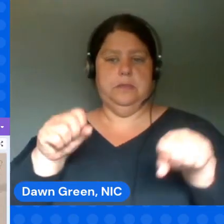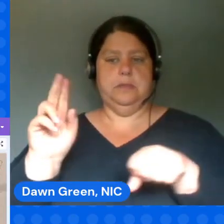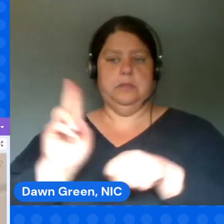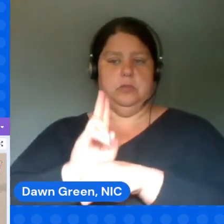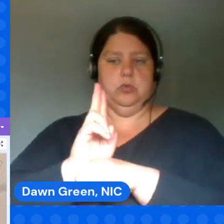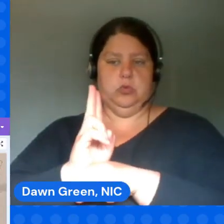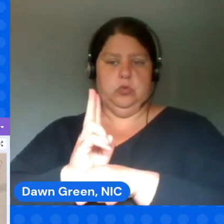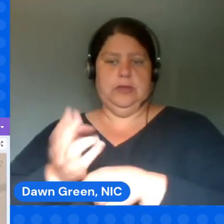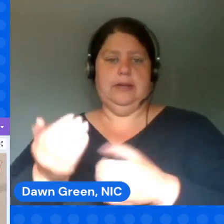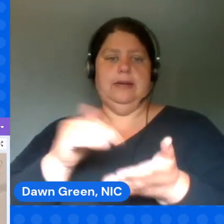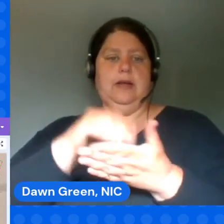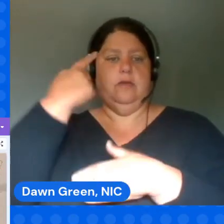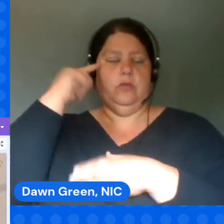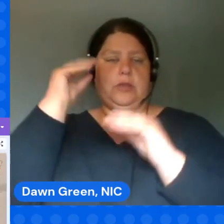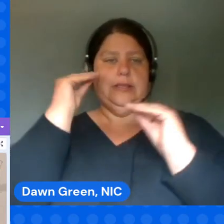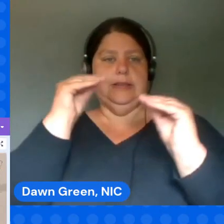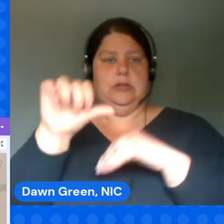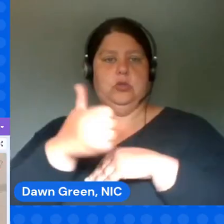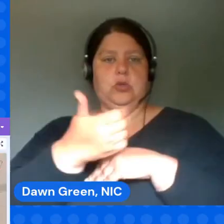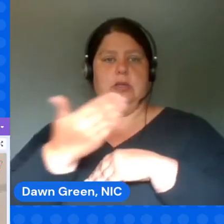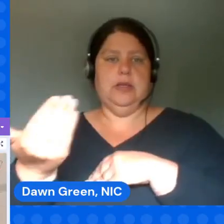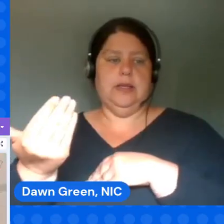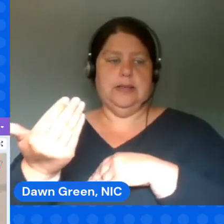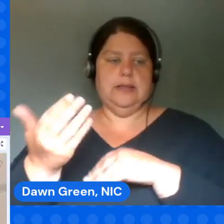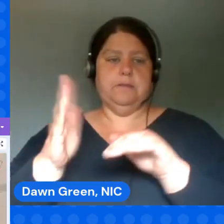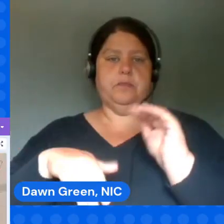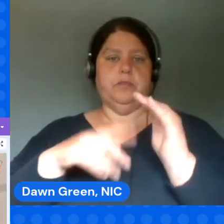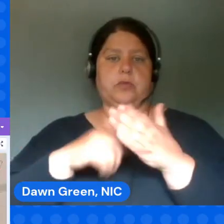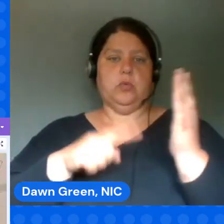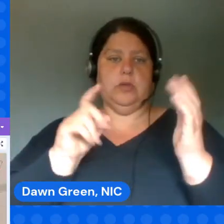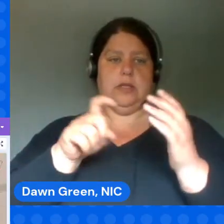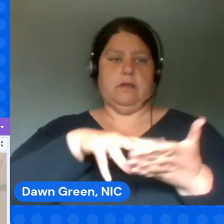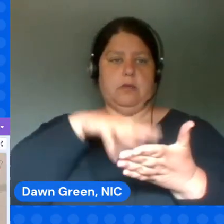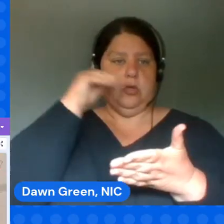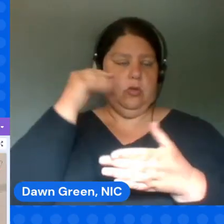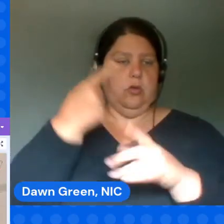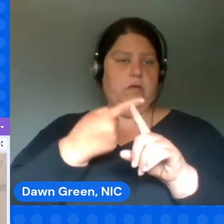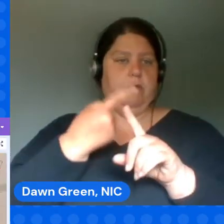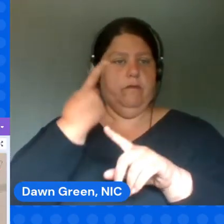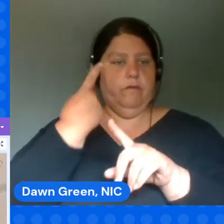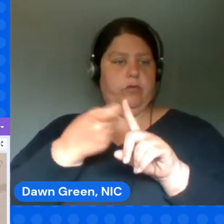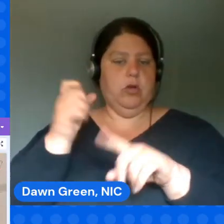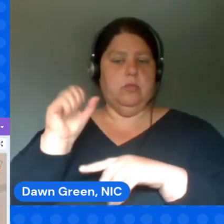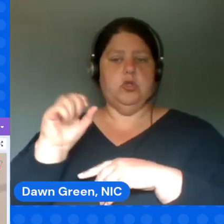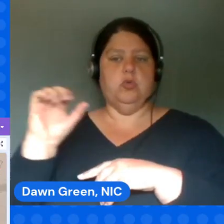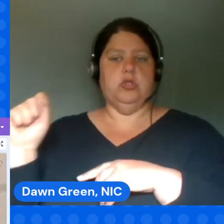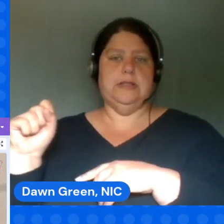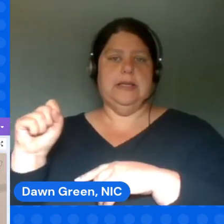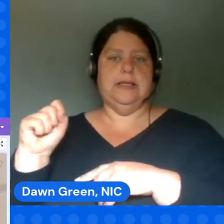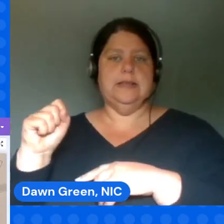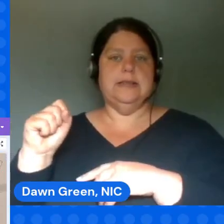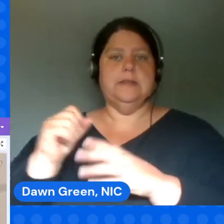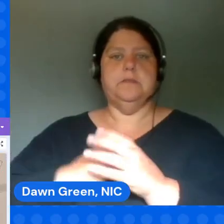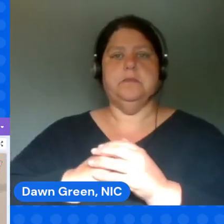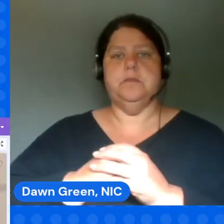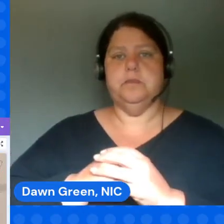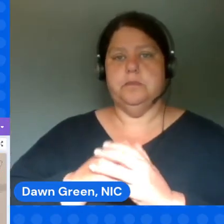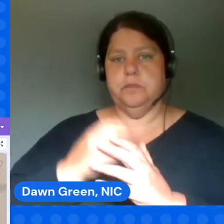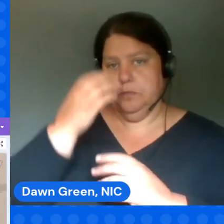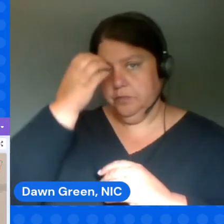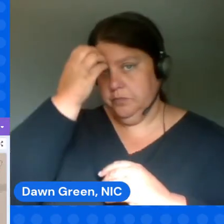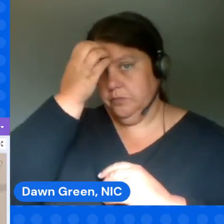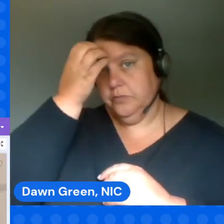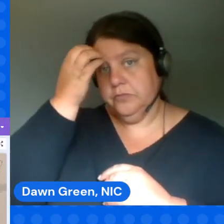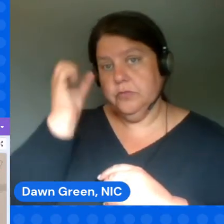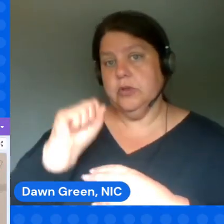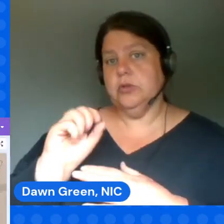kids other things aside from what they have to learn in this social studies lesson. Um, and